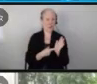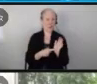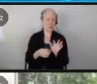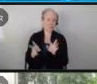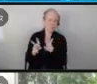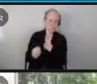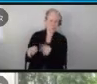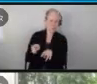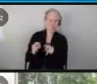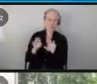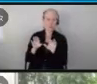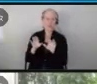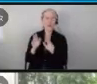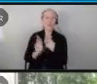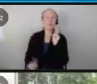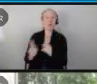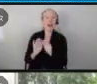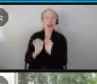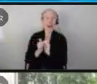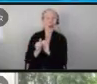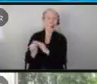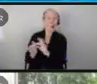needs to be designed to accommodate the crew.